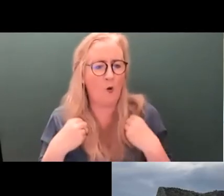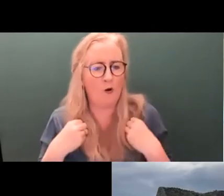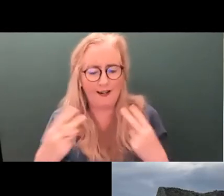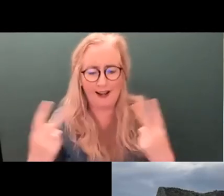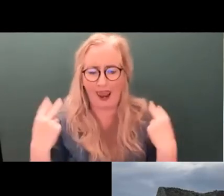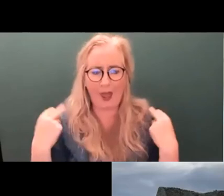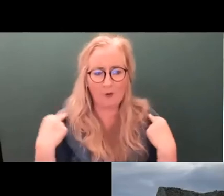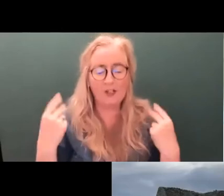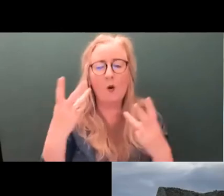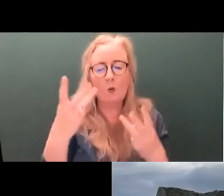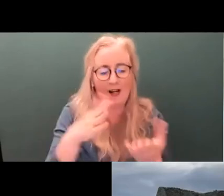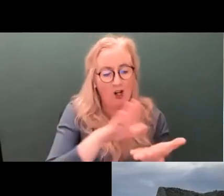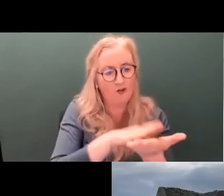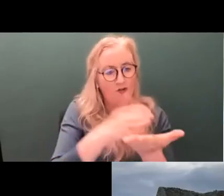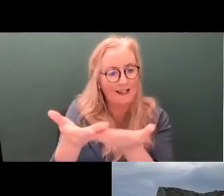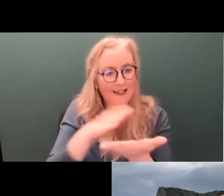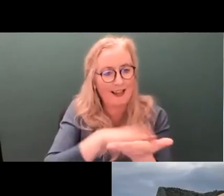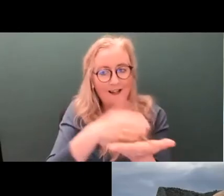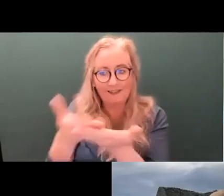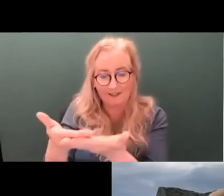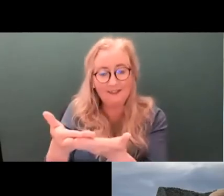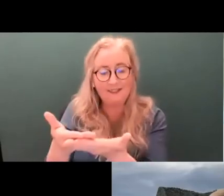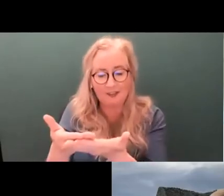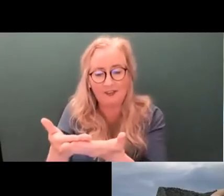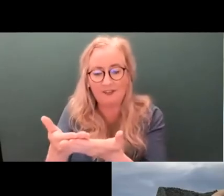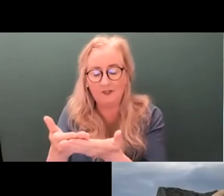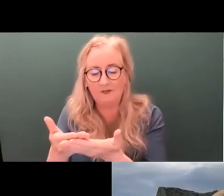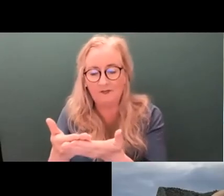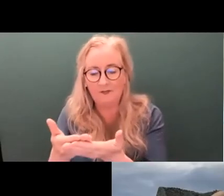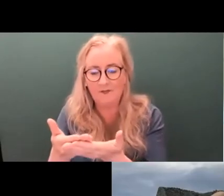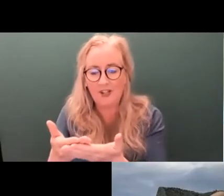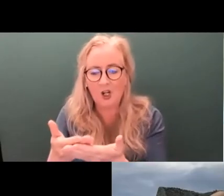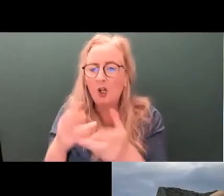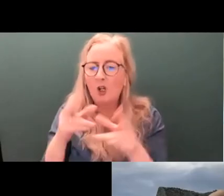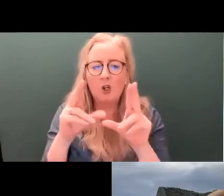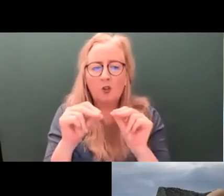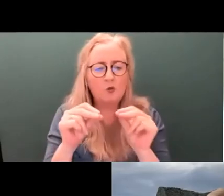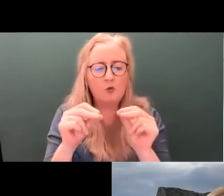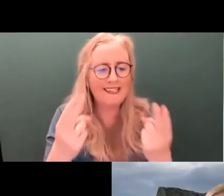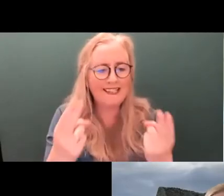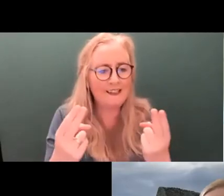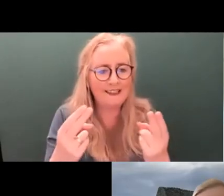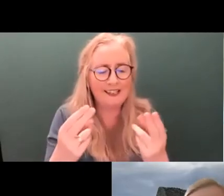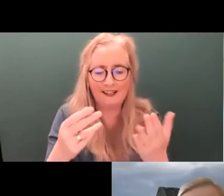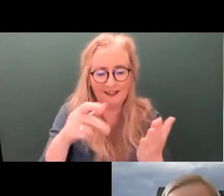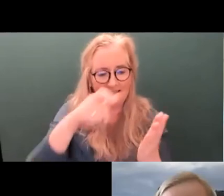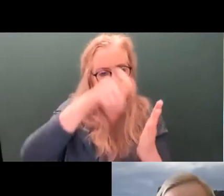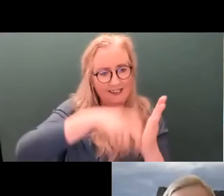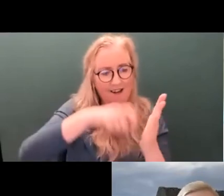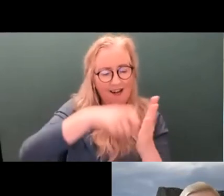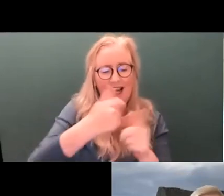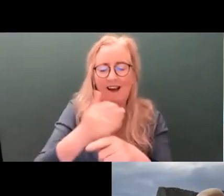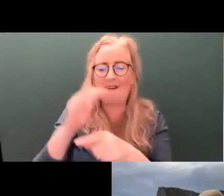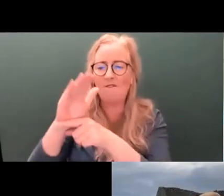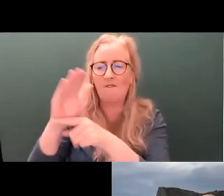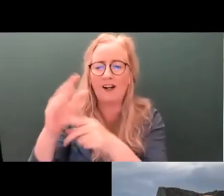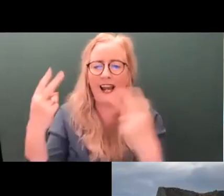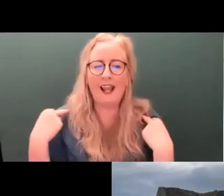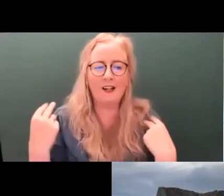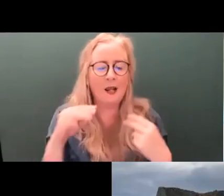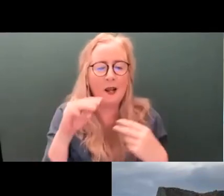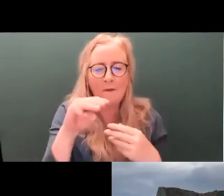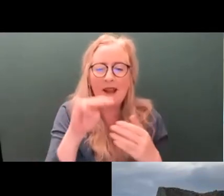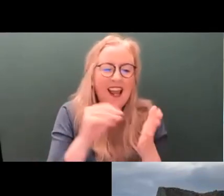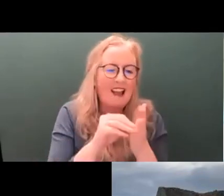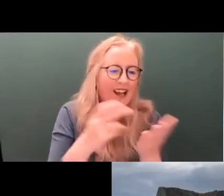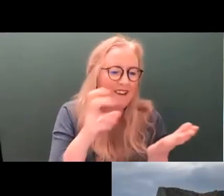translate for you there. So you don't need to have it in a foreign language. It helps if you have maybe French or something